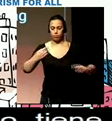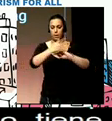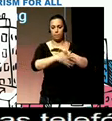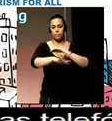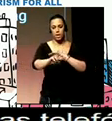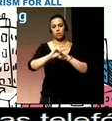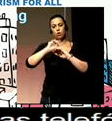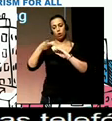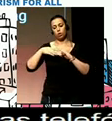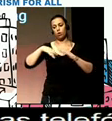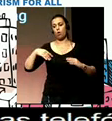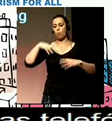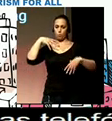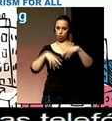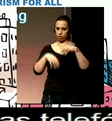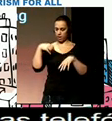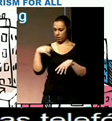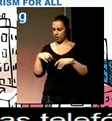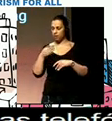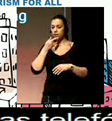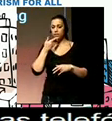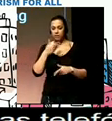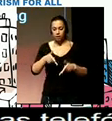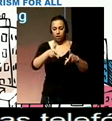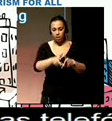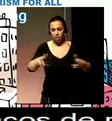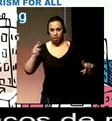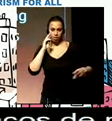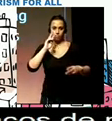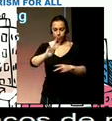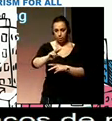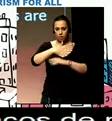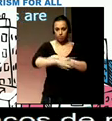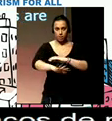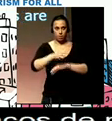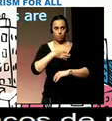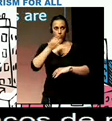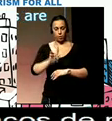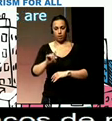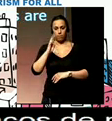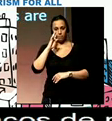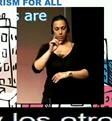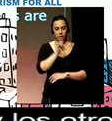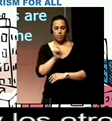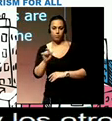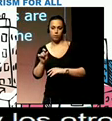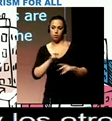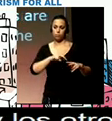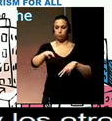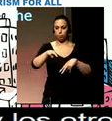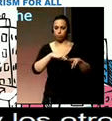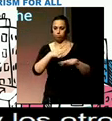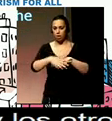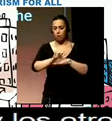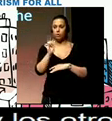4 of the benches are facing the sea and the other 4 are facing the mountain. Those who are sitting seeing the sea